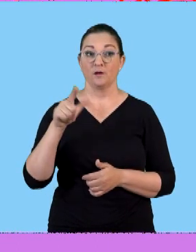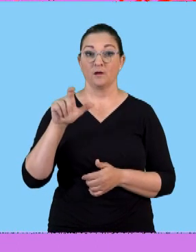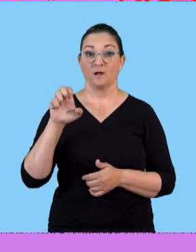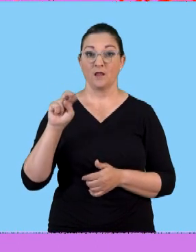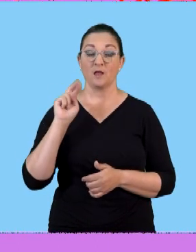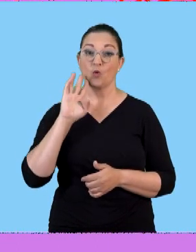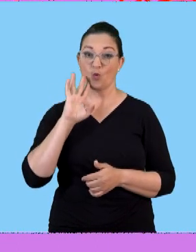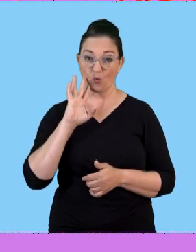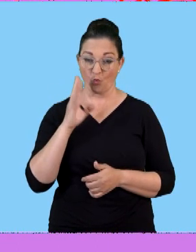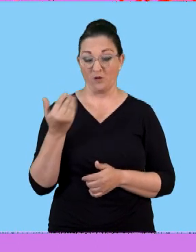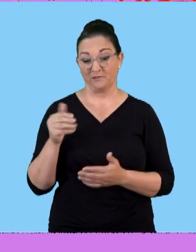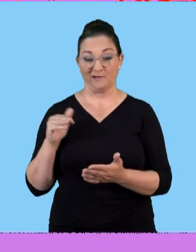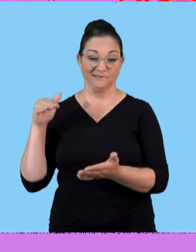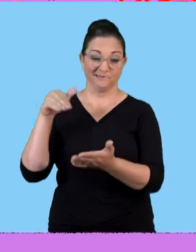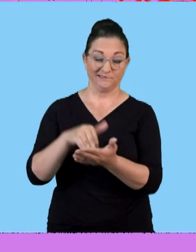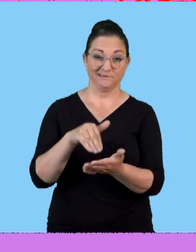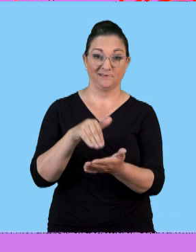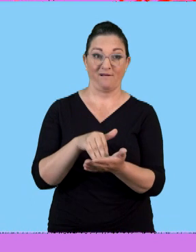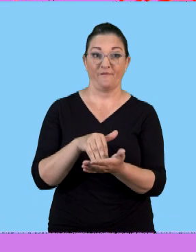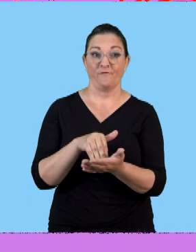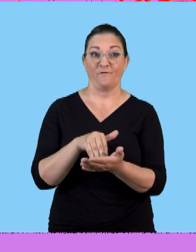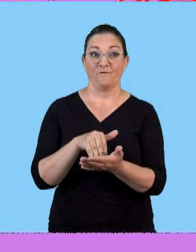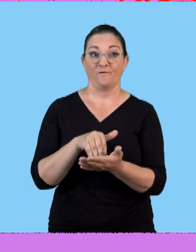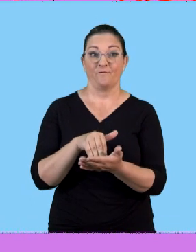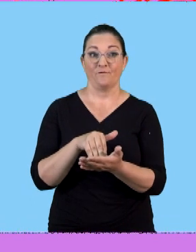on a destination basically, right?